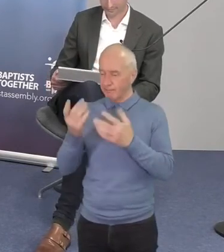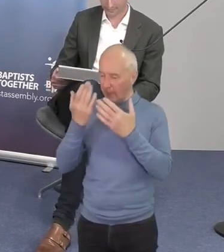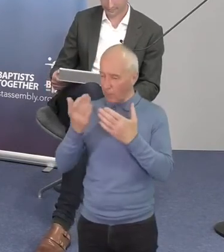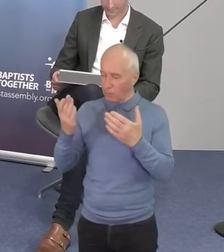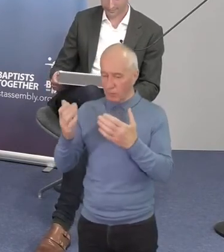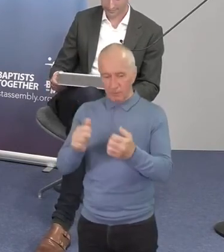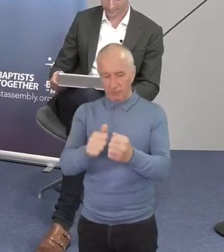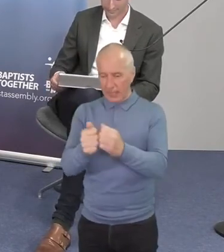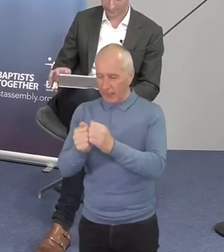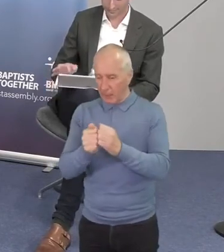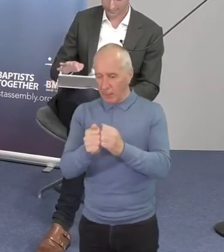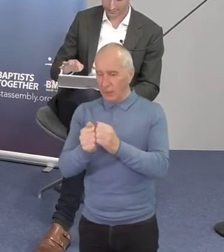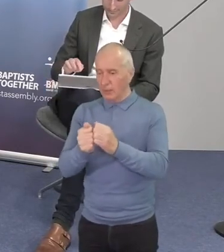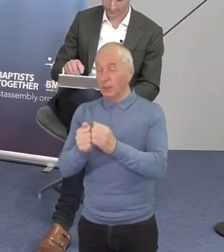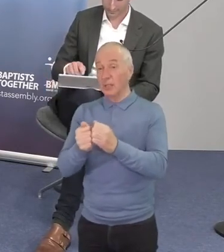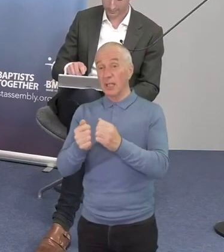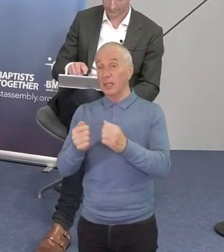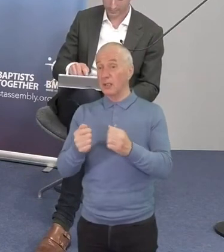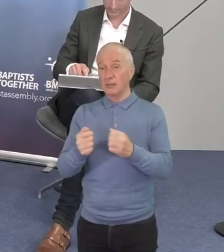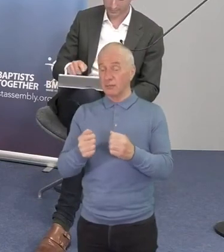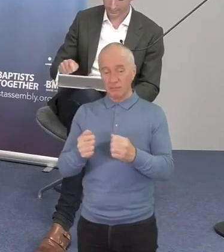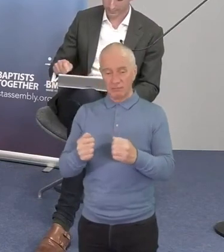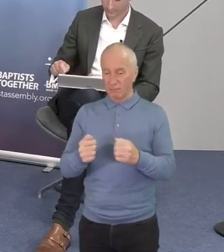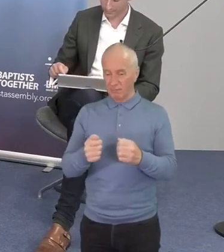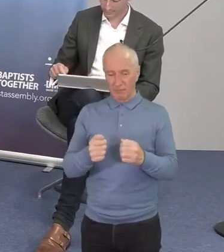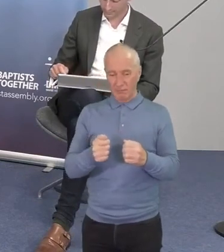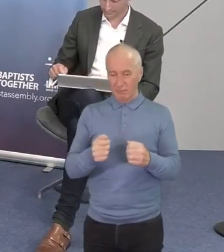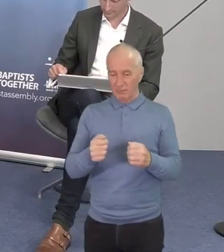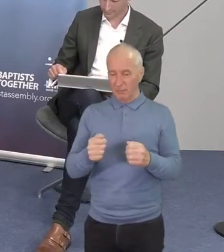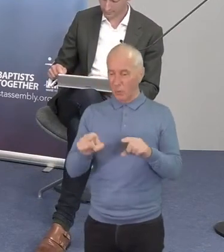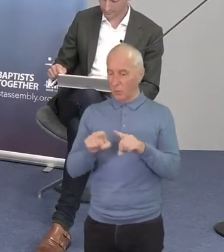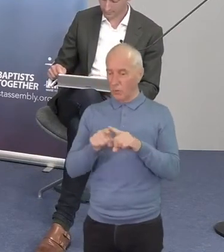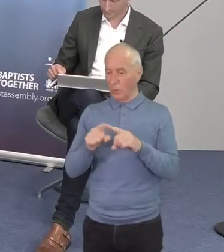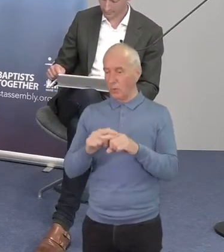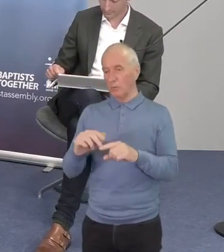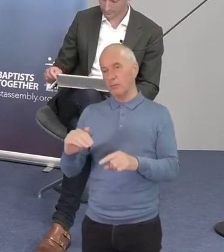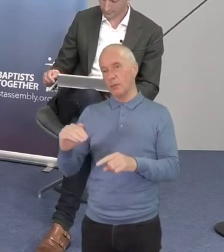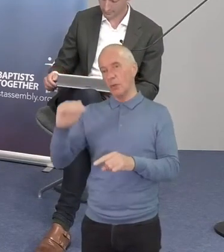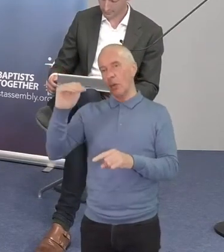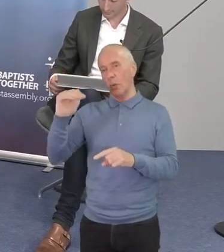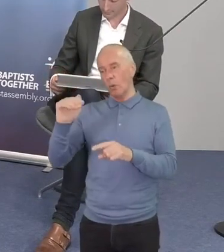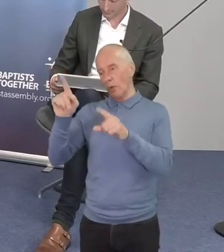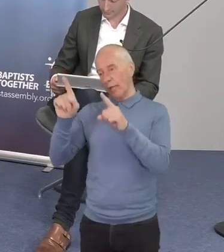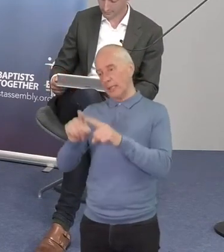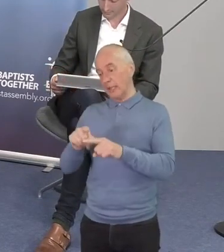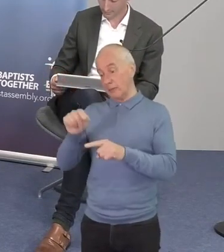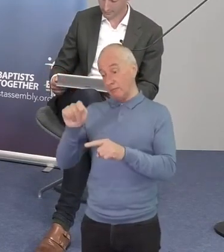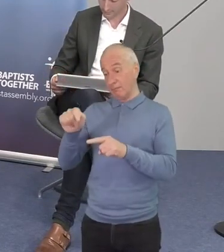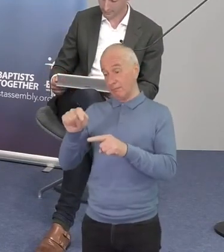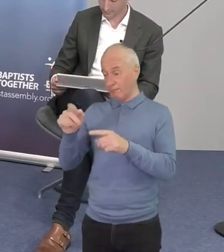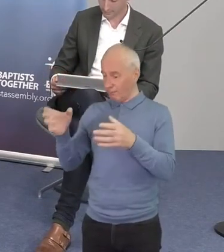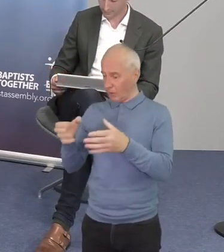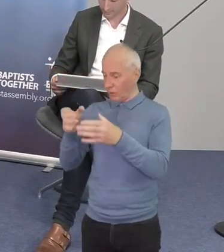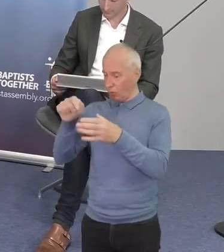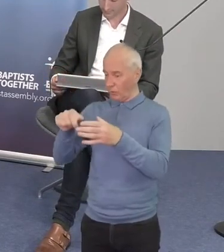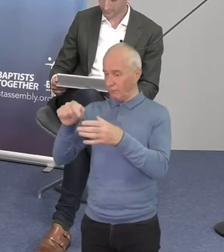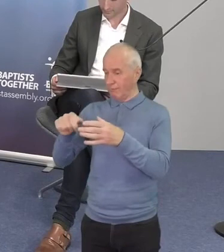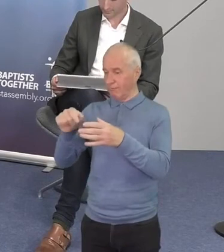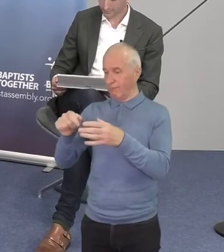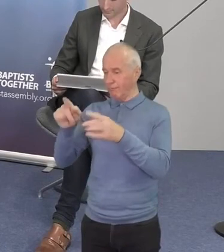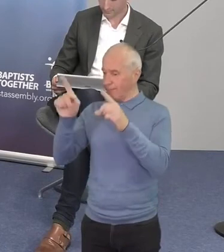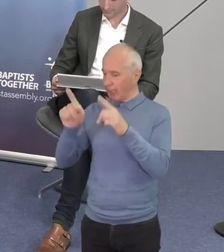neighbors. In many of these areas, including in North India, where while the church in India are